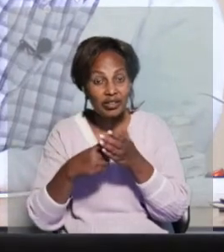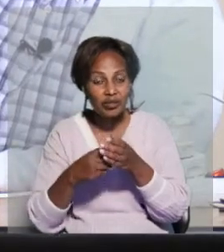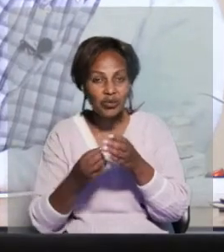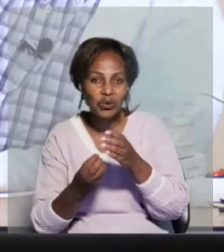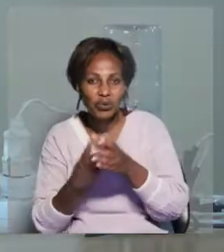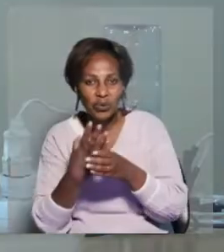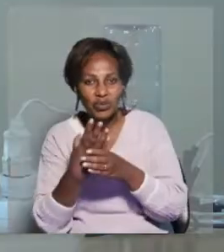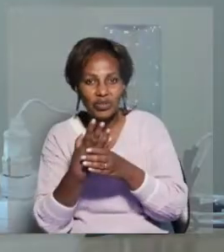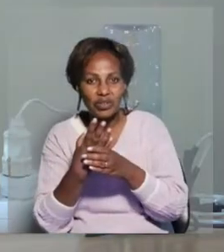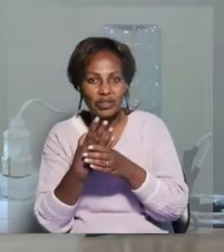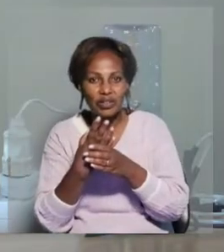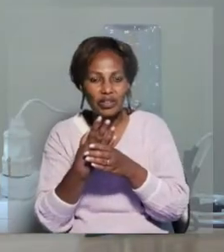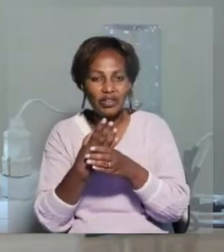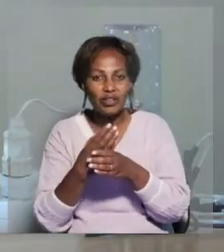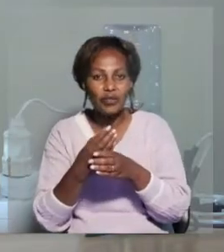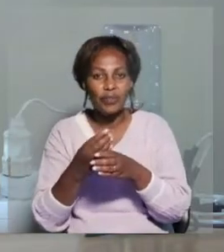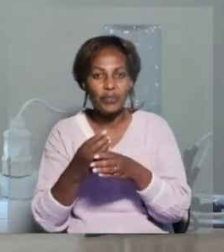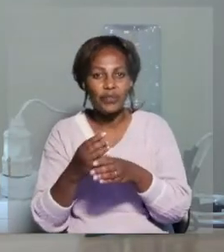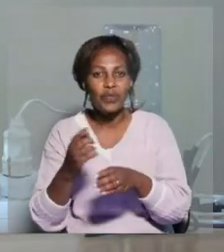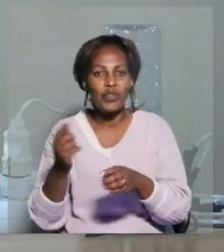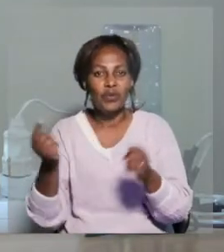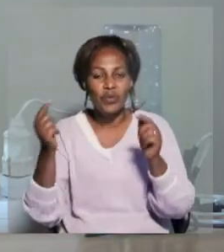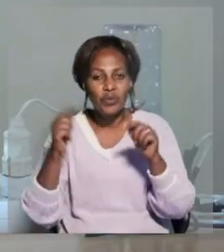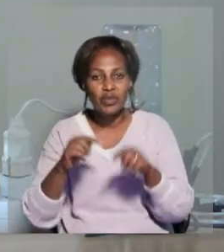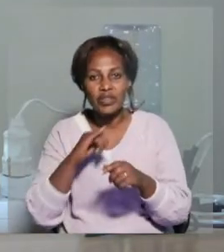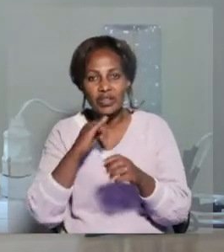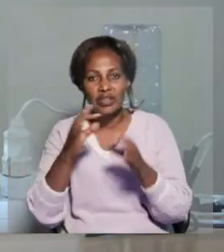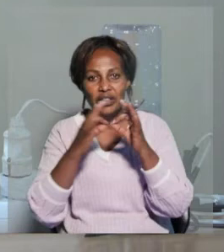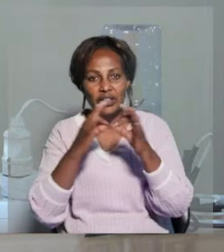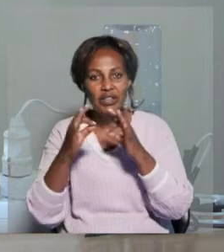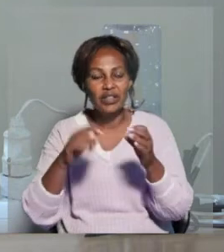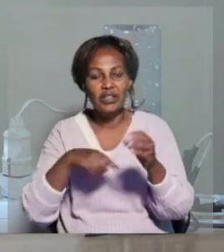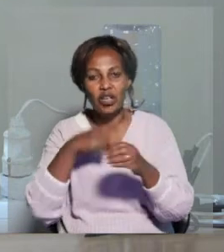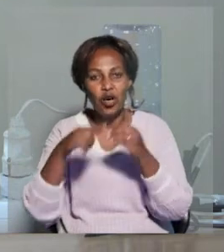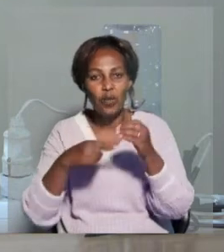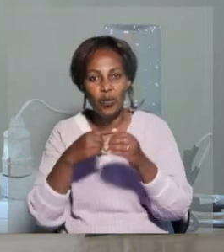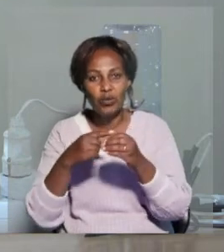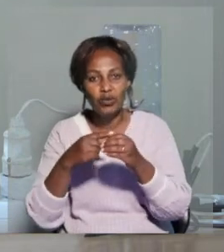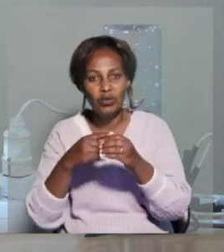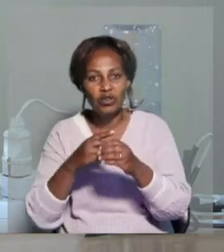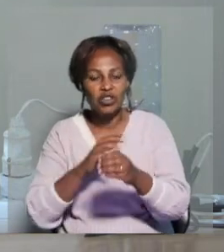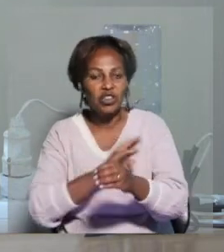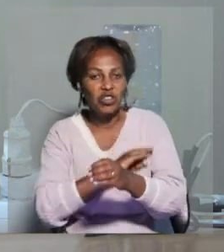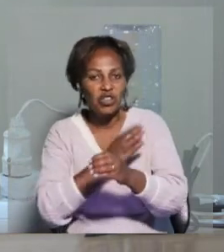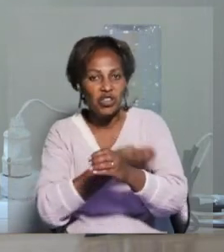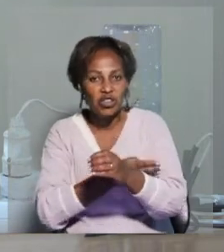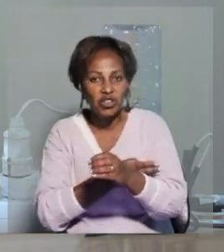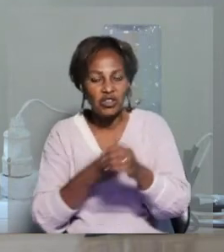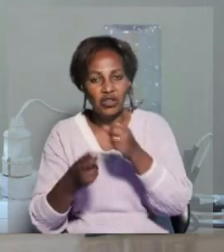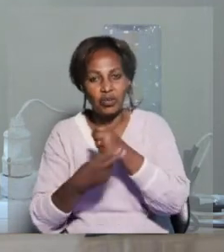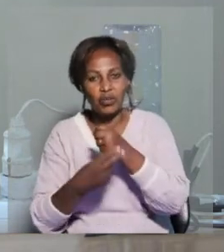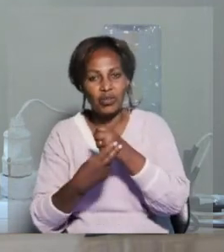sources, today's discussion is about energy saving.